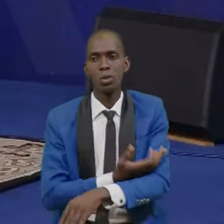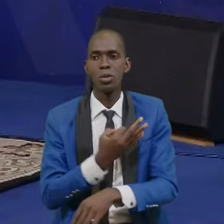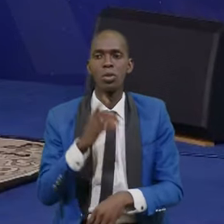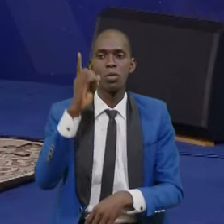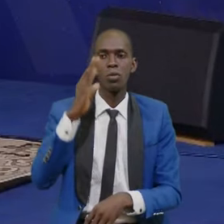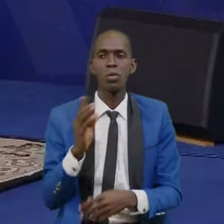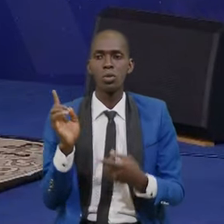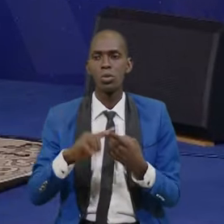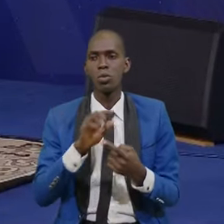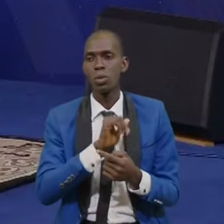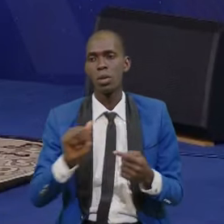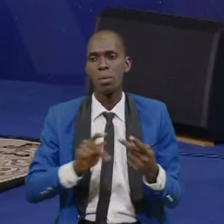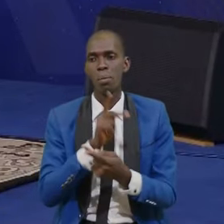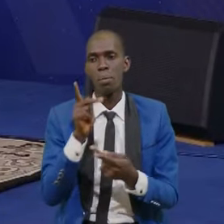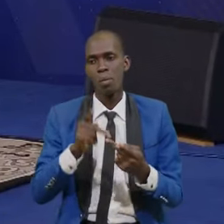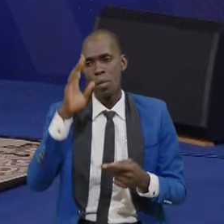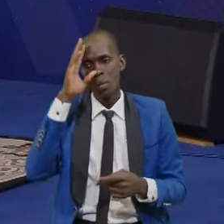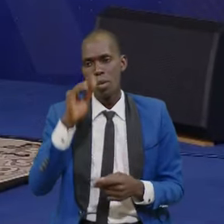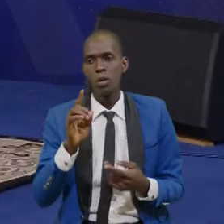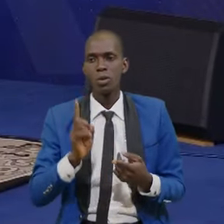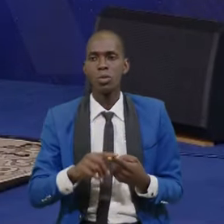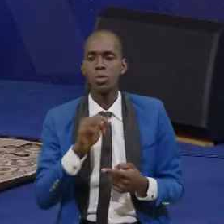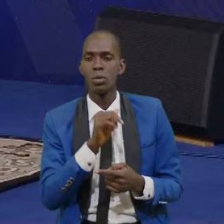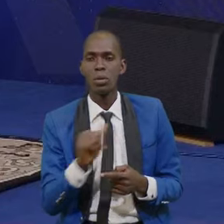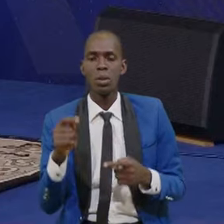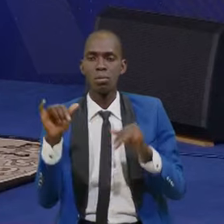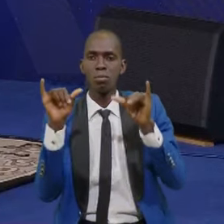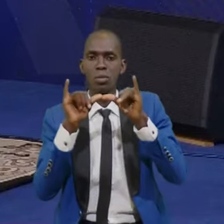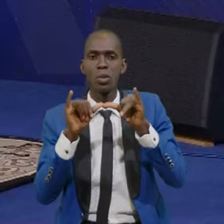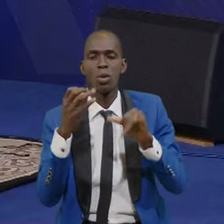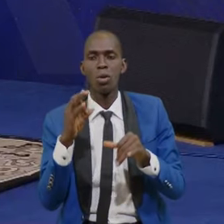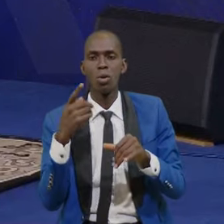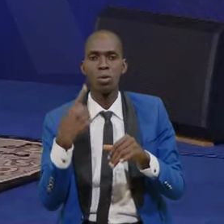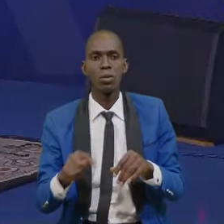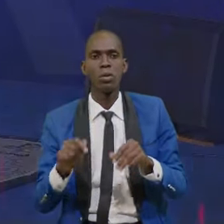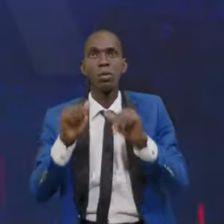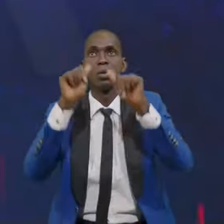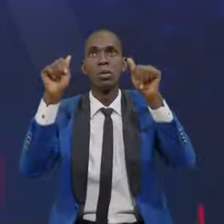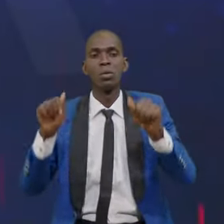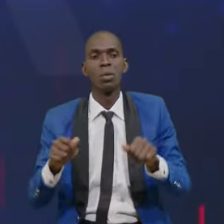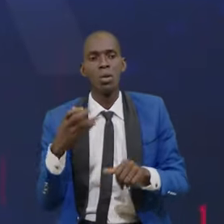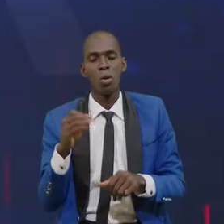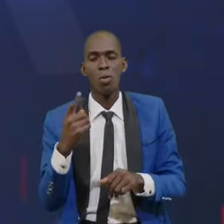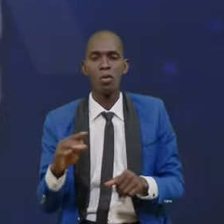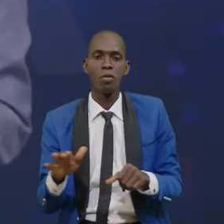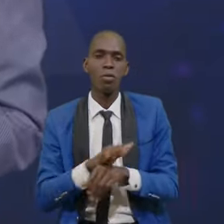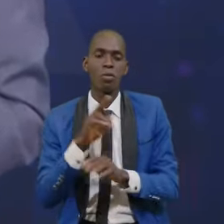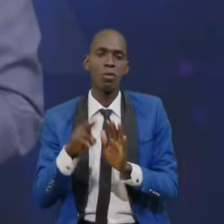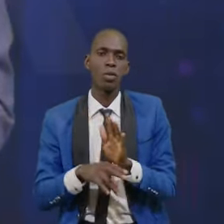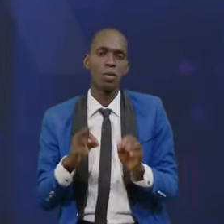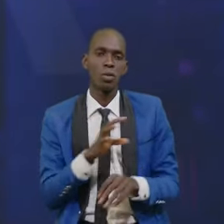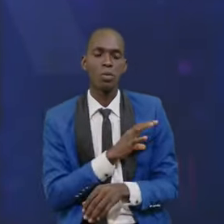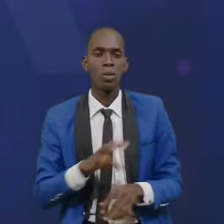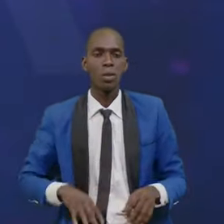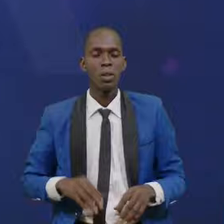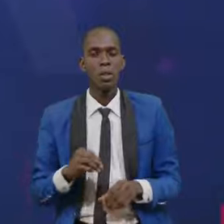perfect man, unto the measure of the stature of the fullness of Christ. Look at verse 14.